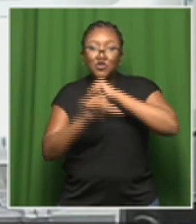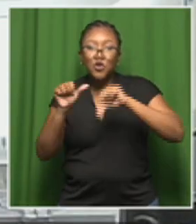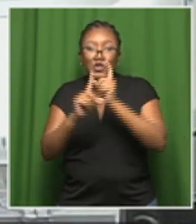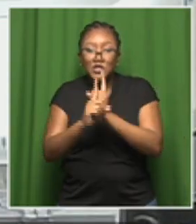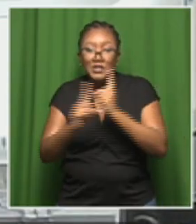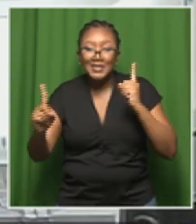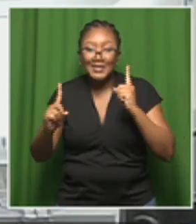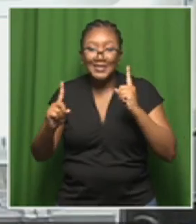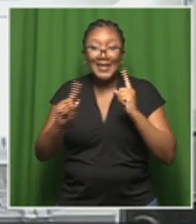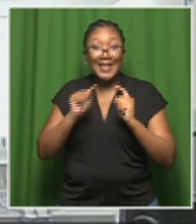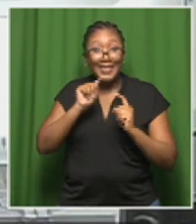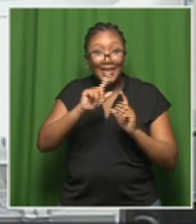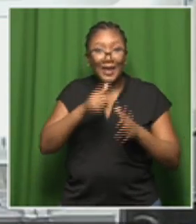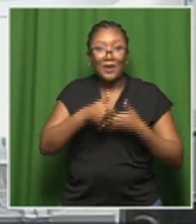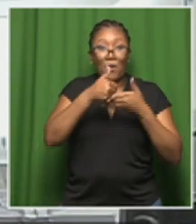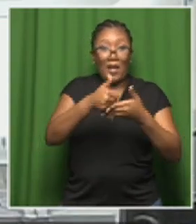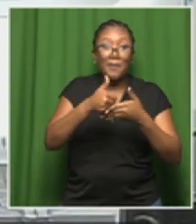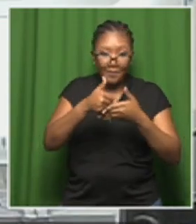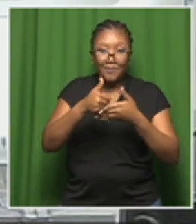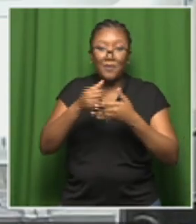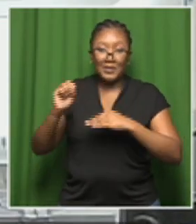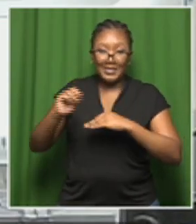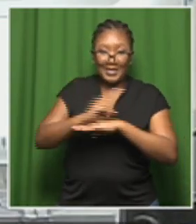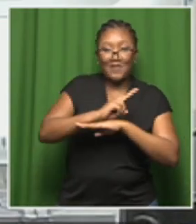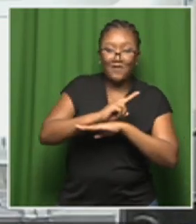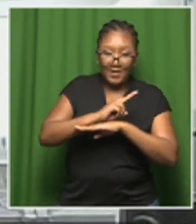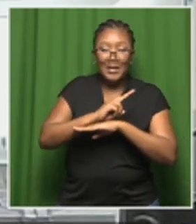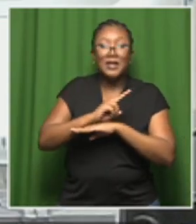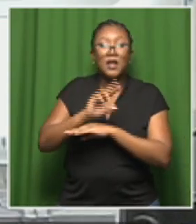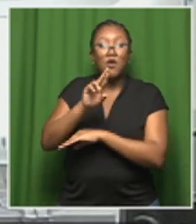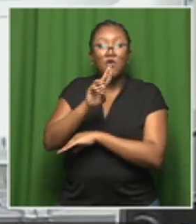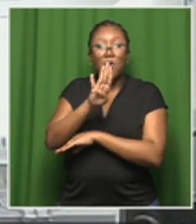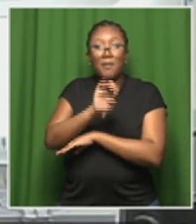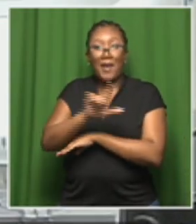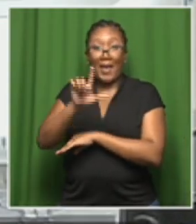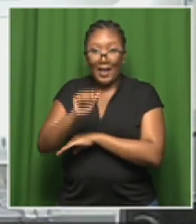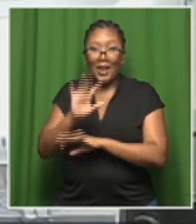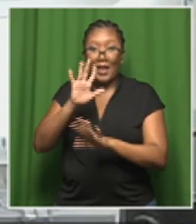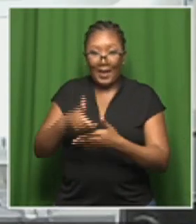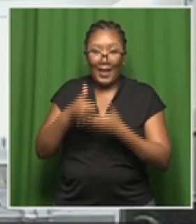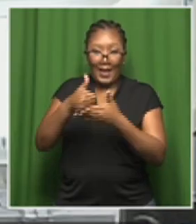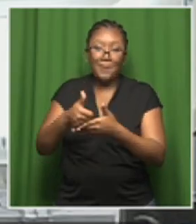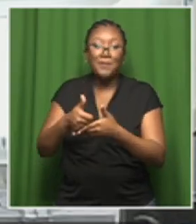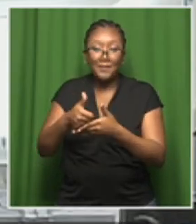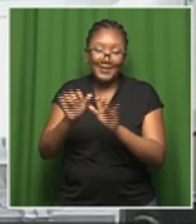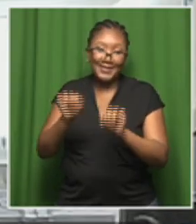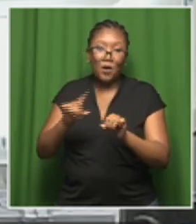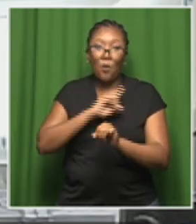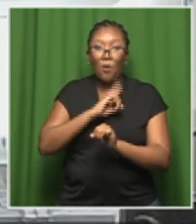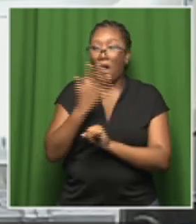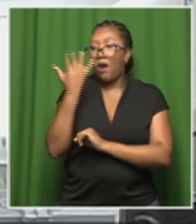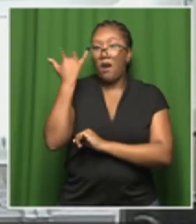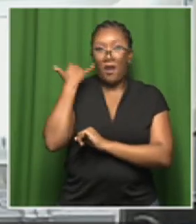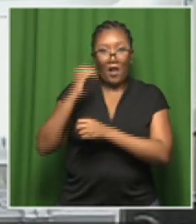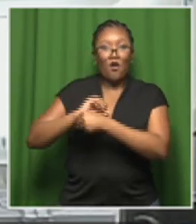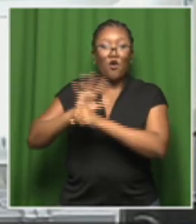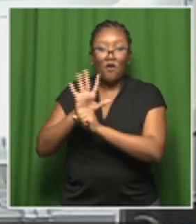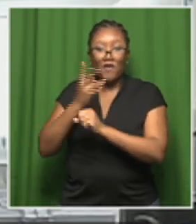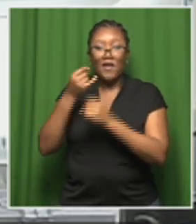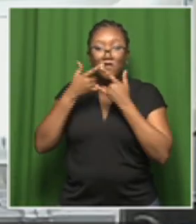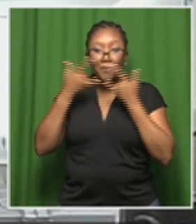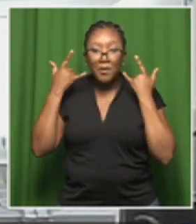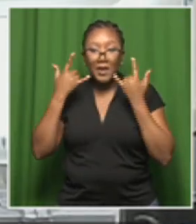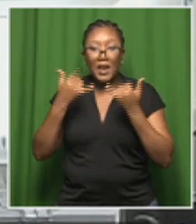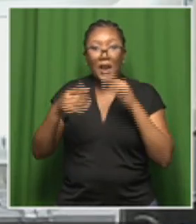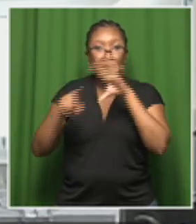all prevented the transmission or the spread of rubella during the spring seasons. So our surveillance didn't pick up